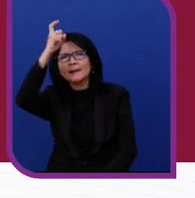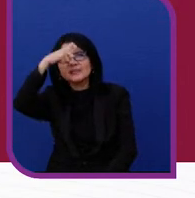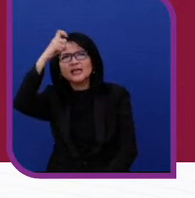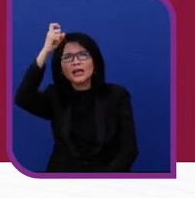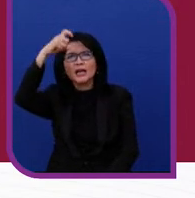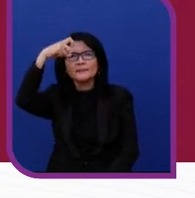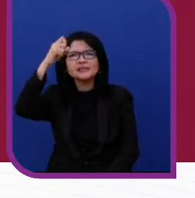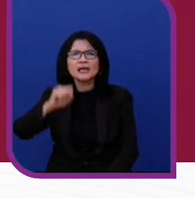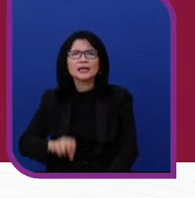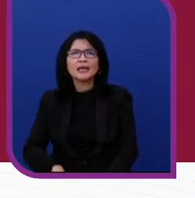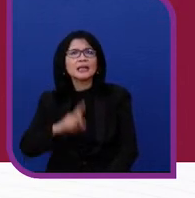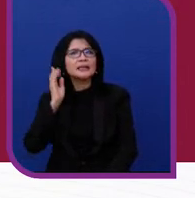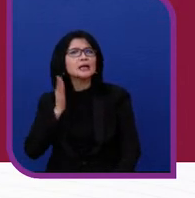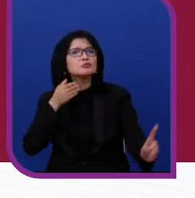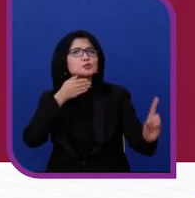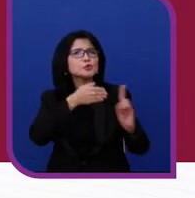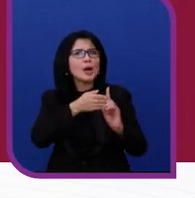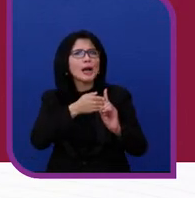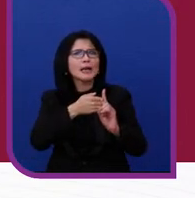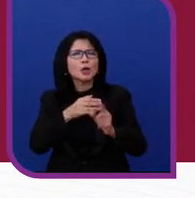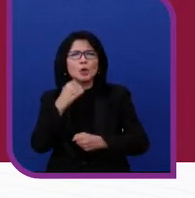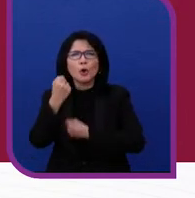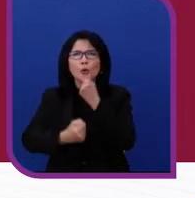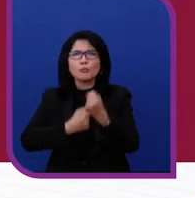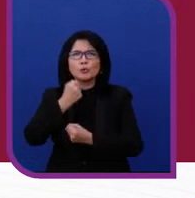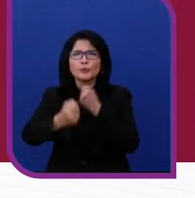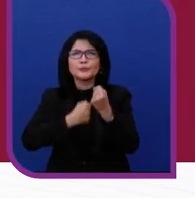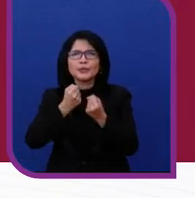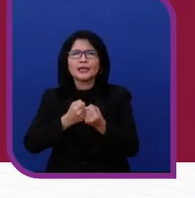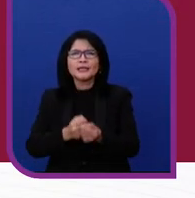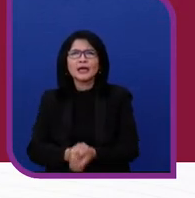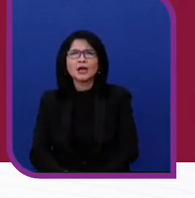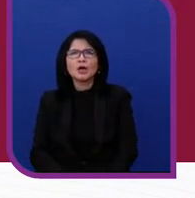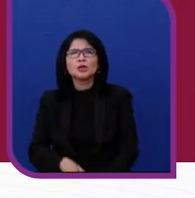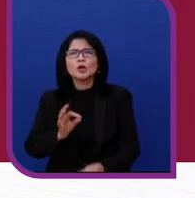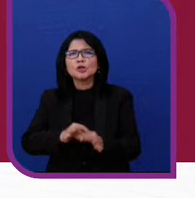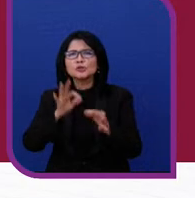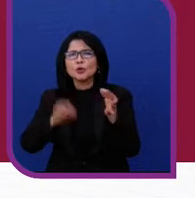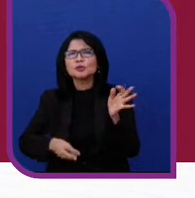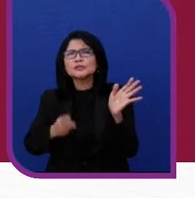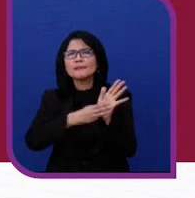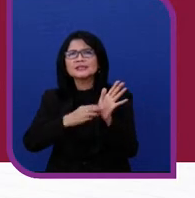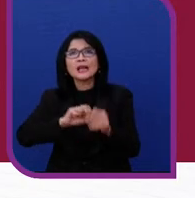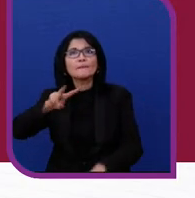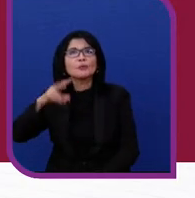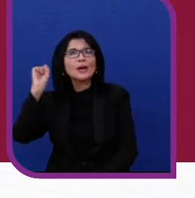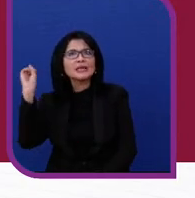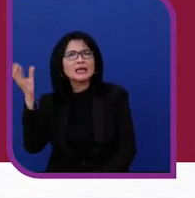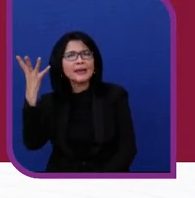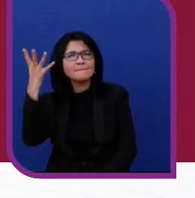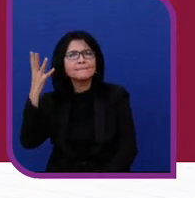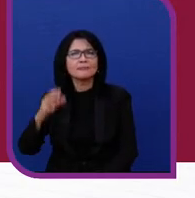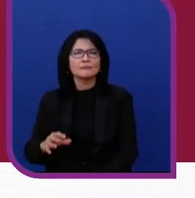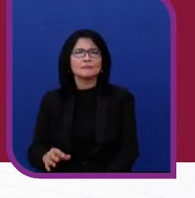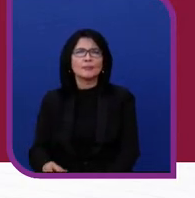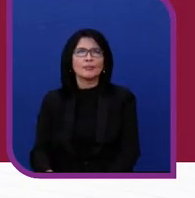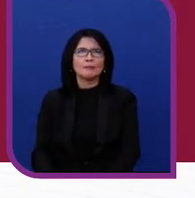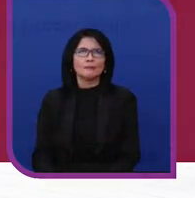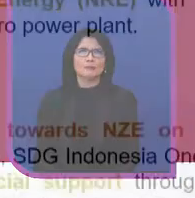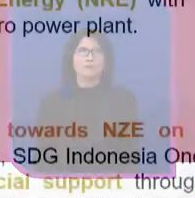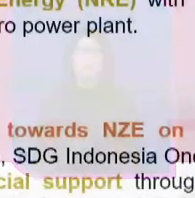objektif Tried to address this climate change is just so here we put some